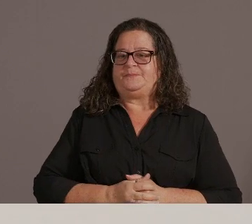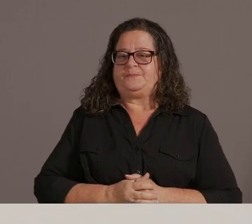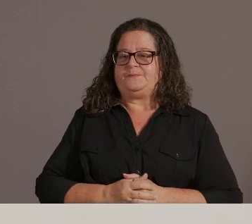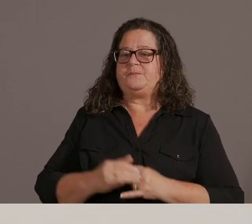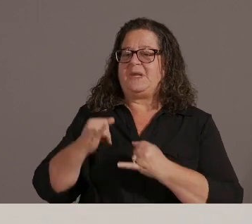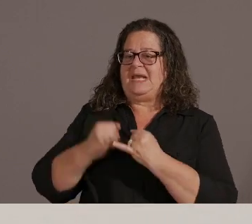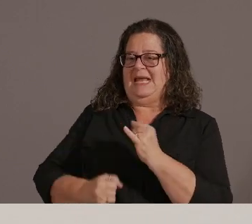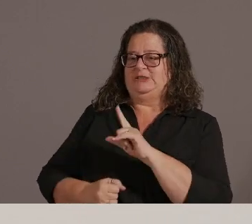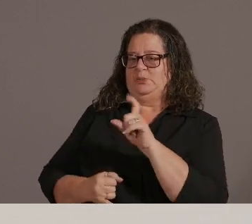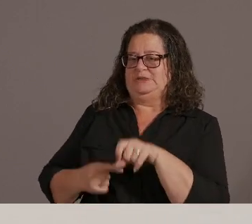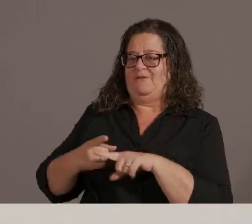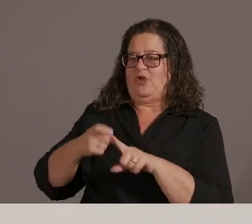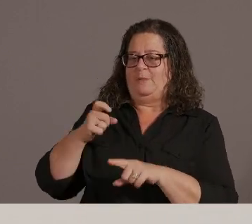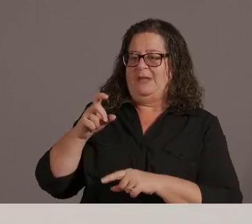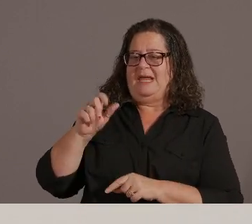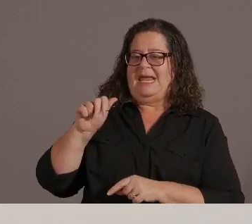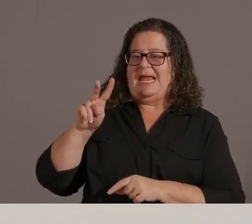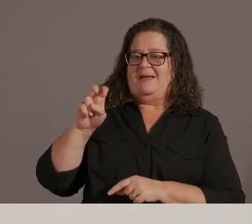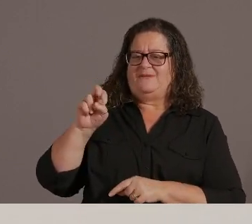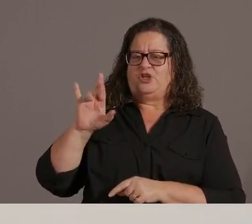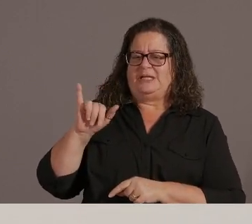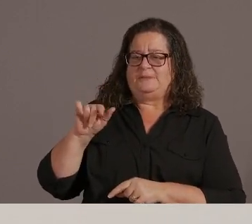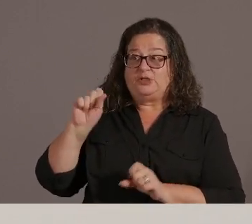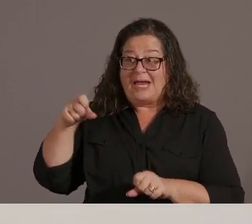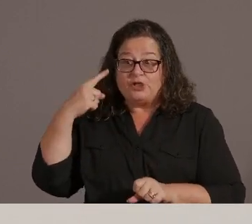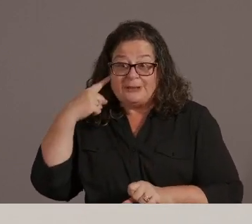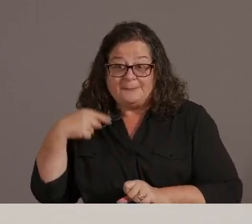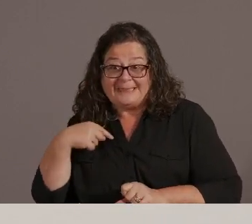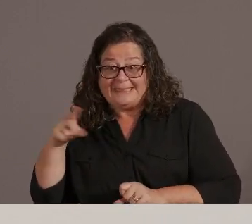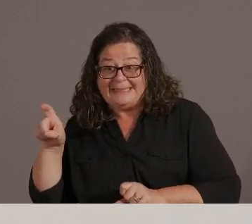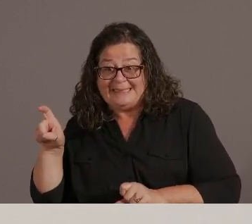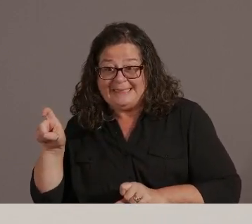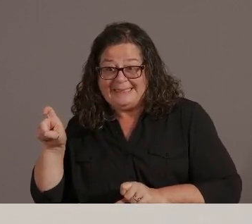Can't hear Hi you. there. Can Oh, there hear you are. me? Yeah, now I can hear you.